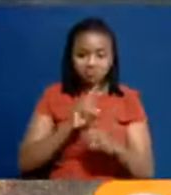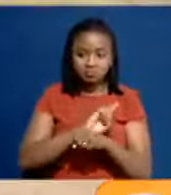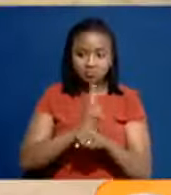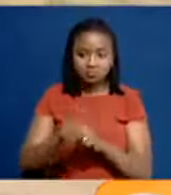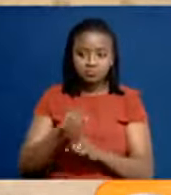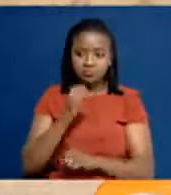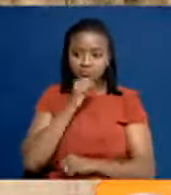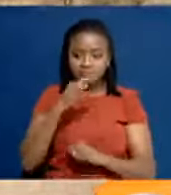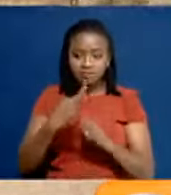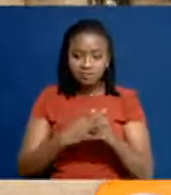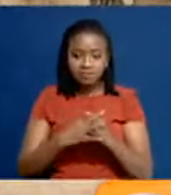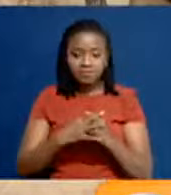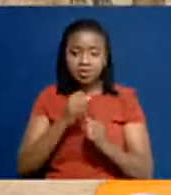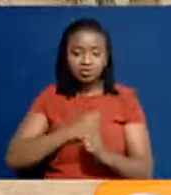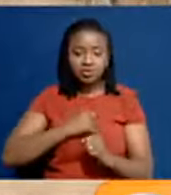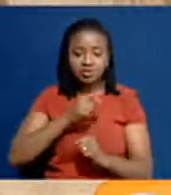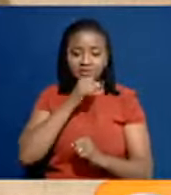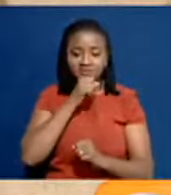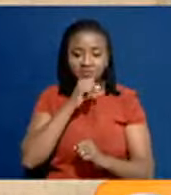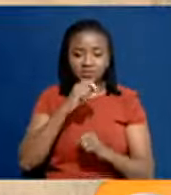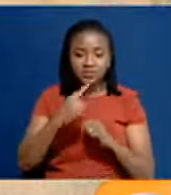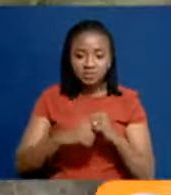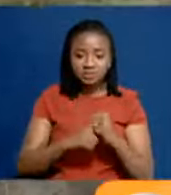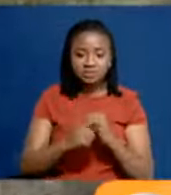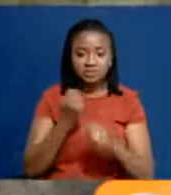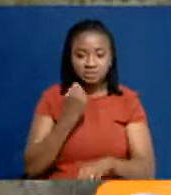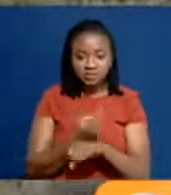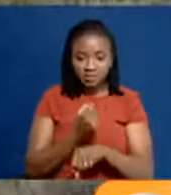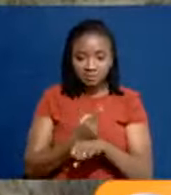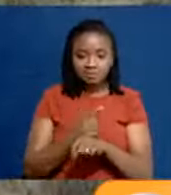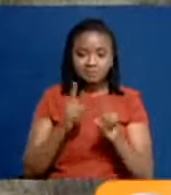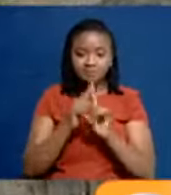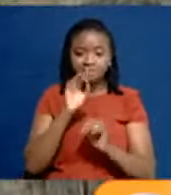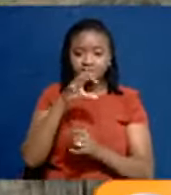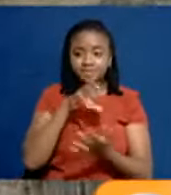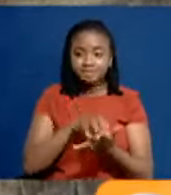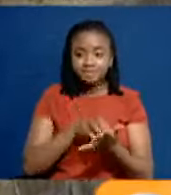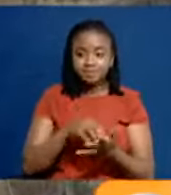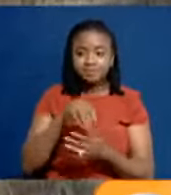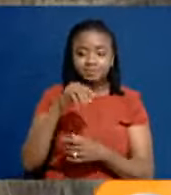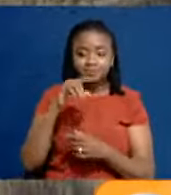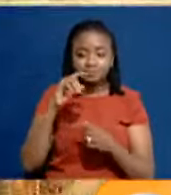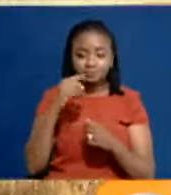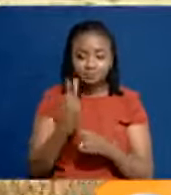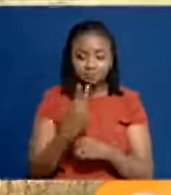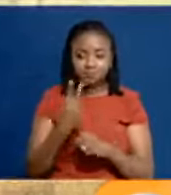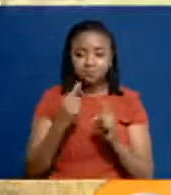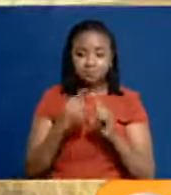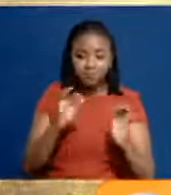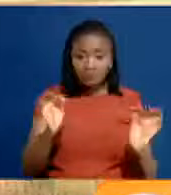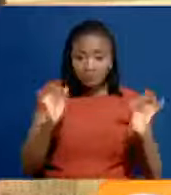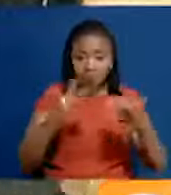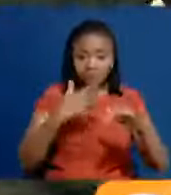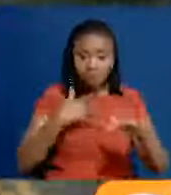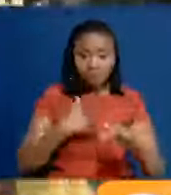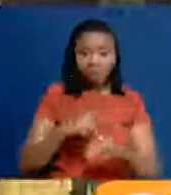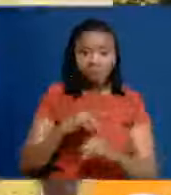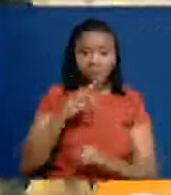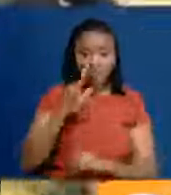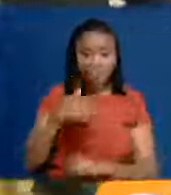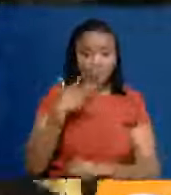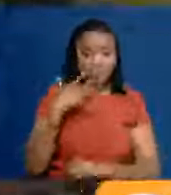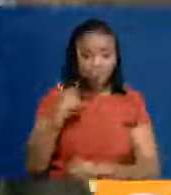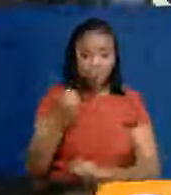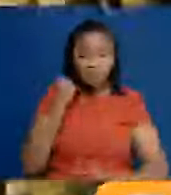56 seconds. Mugie Conservancy settled for third position. The event brought together more than 1,500